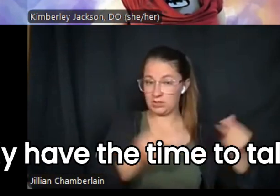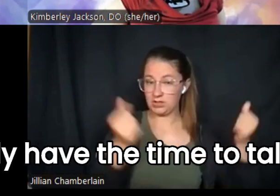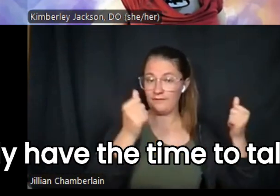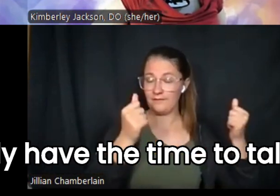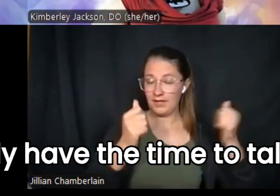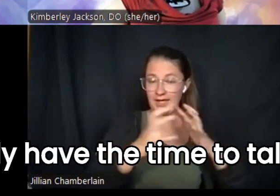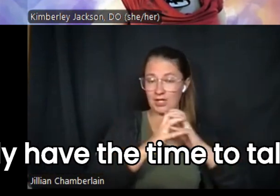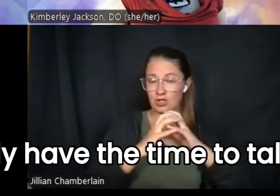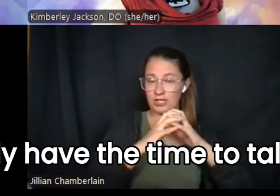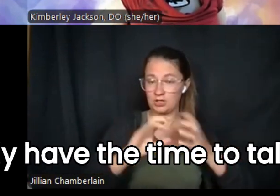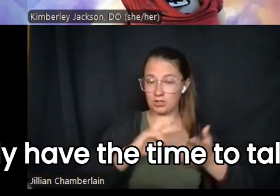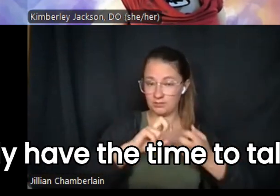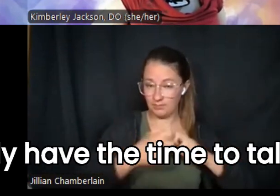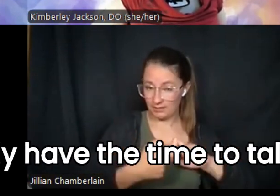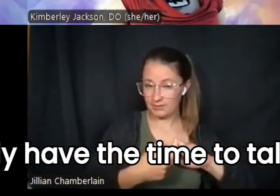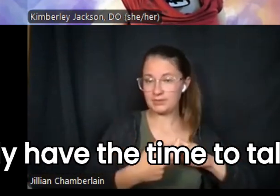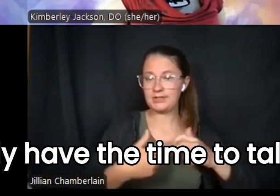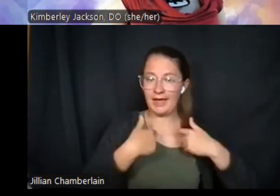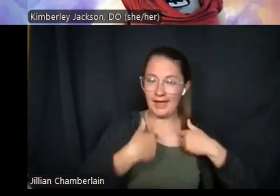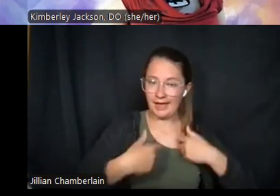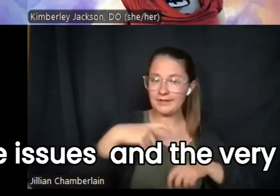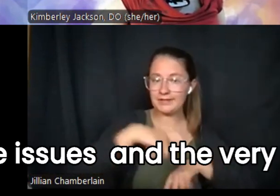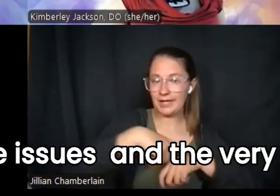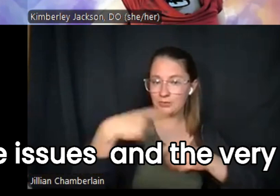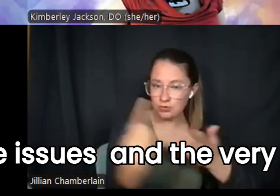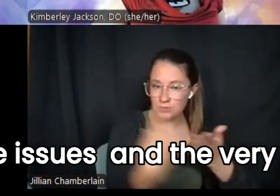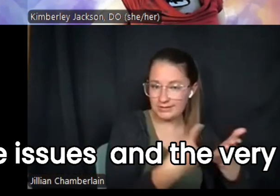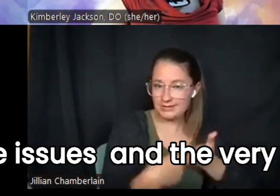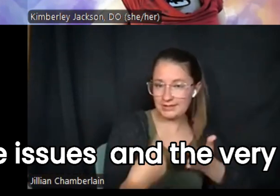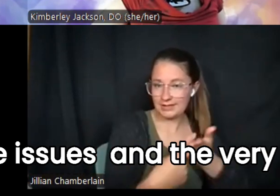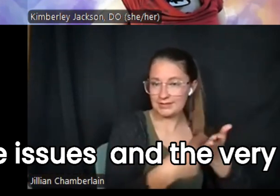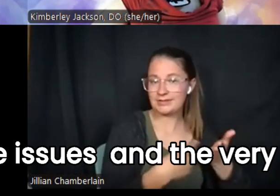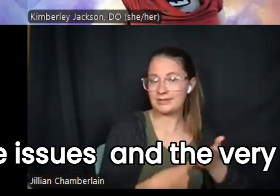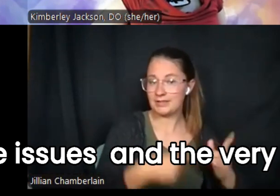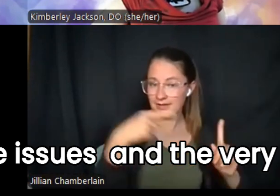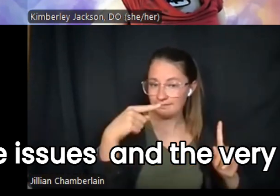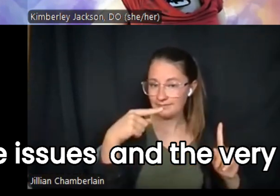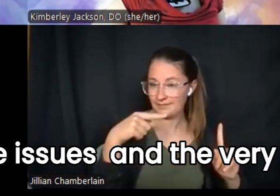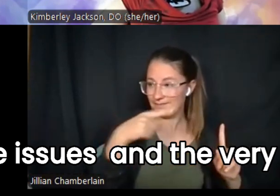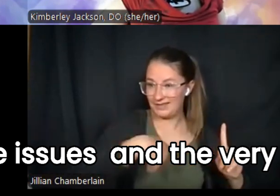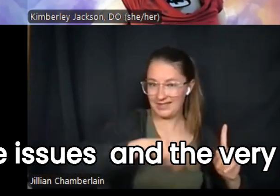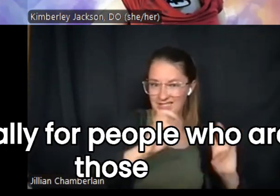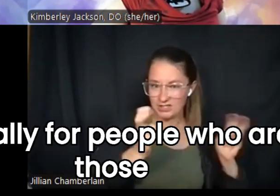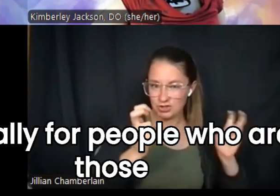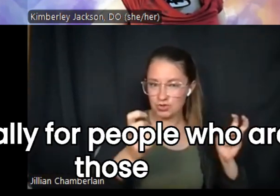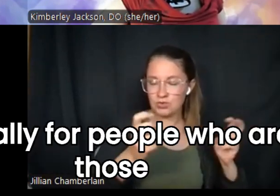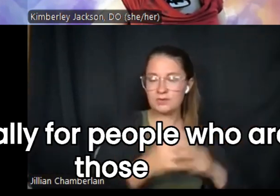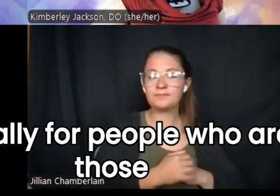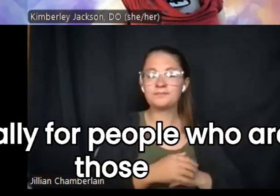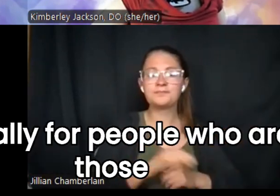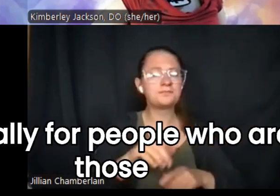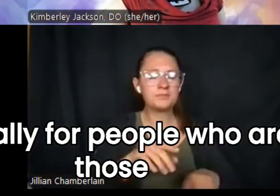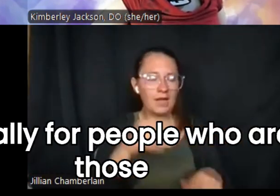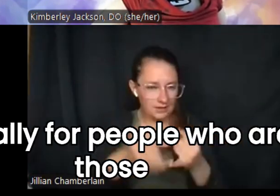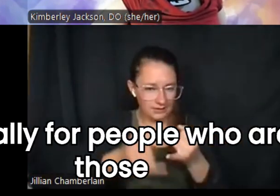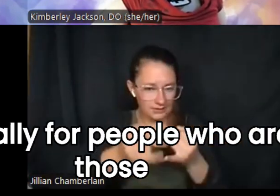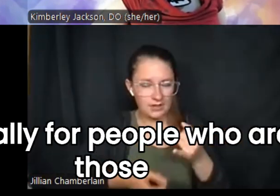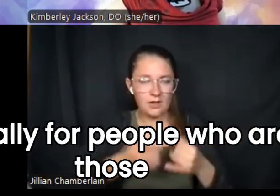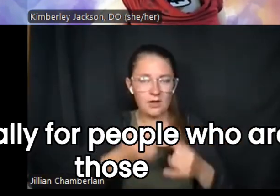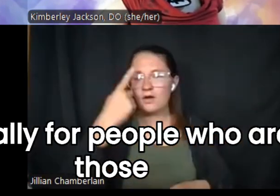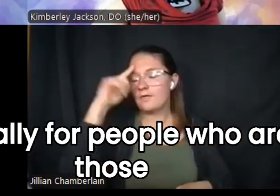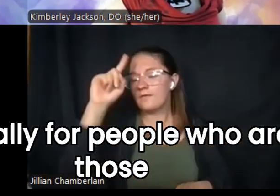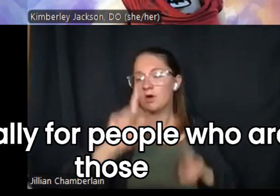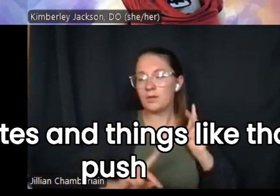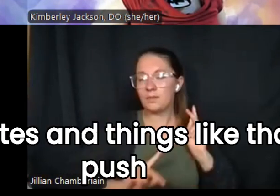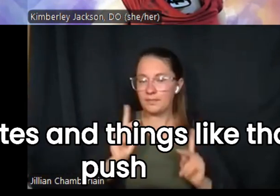and actually have the time to talk about these issues. And the very last thing, especially for people who are